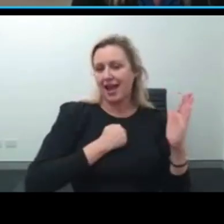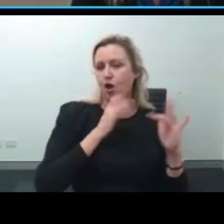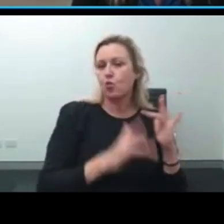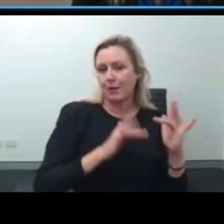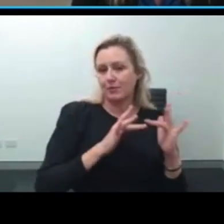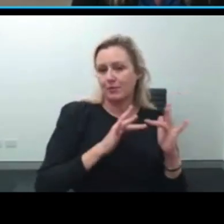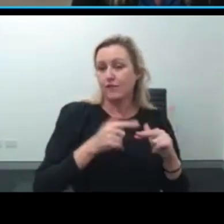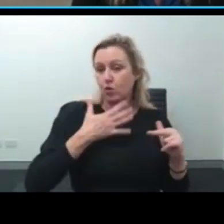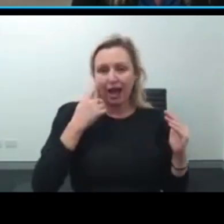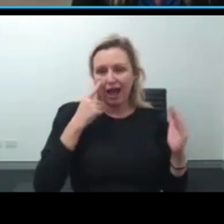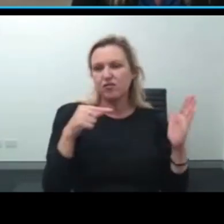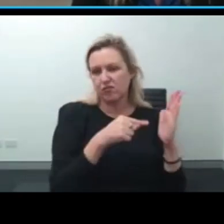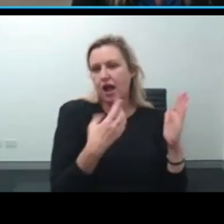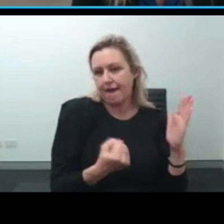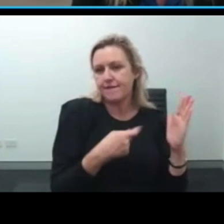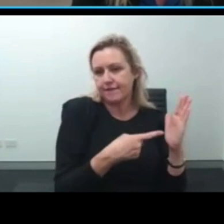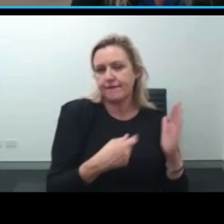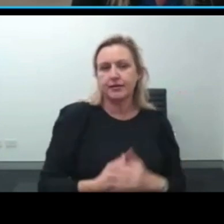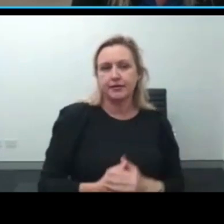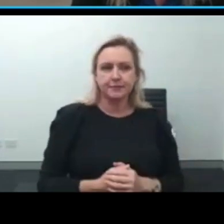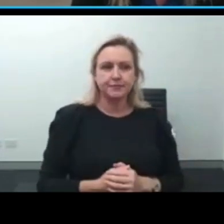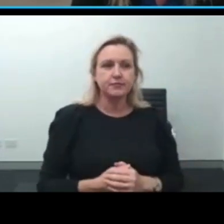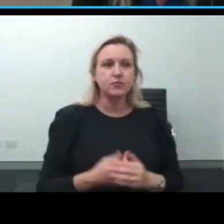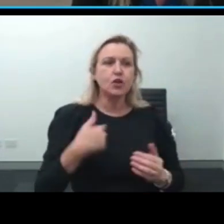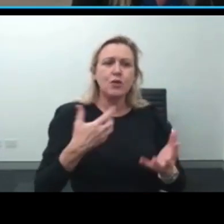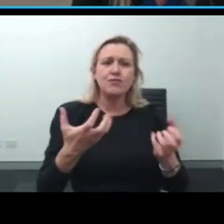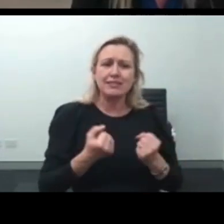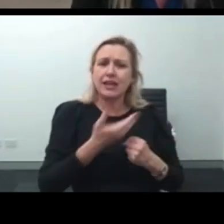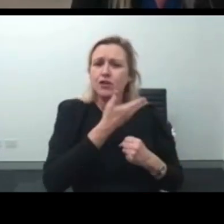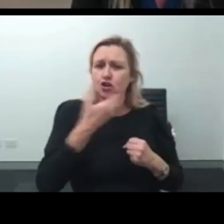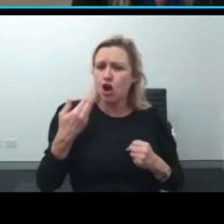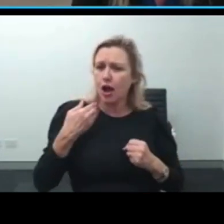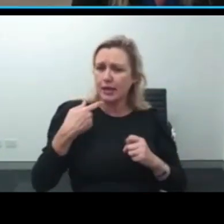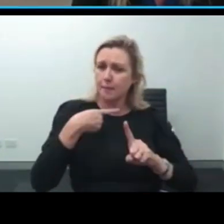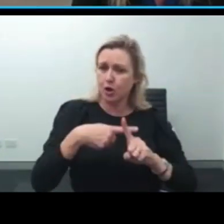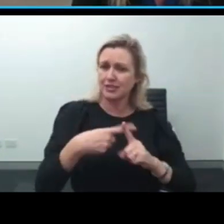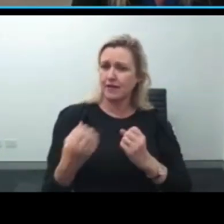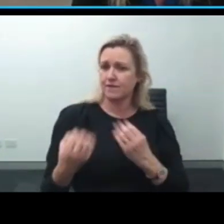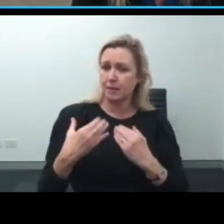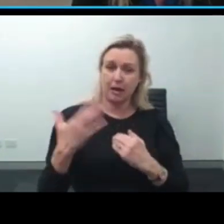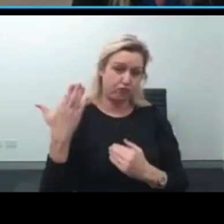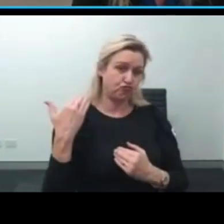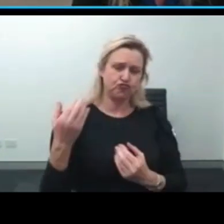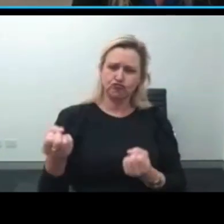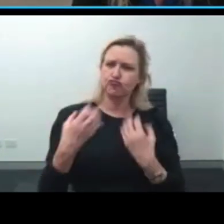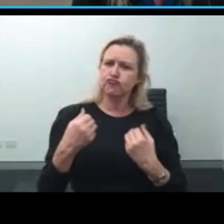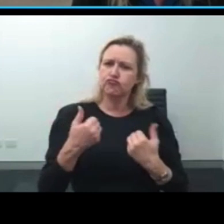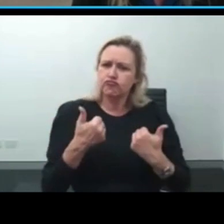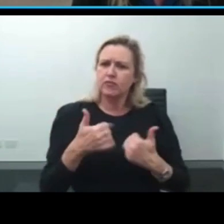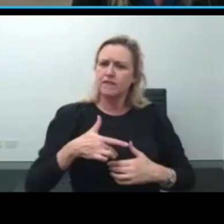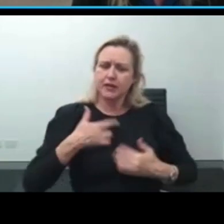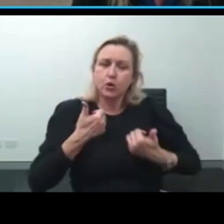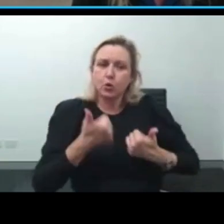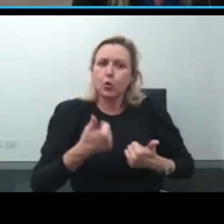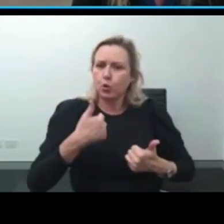you're interested to have a look. We've received some pretty positive feedback over the last few months, which reinforces that we did